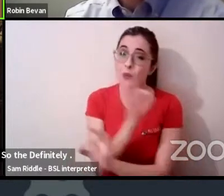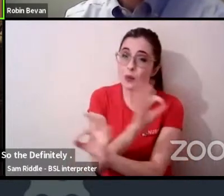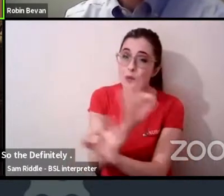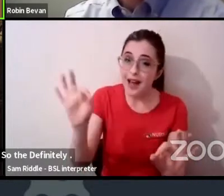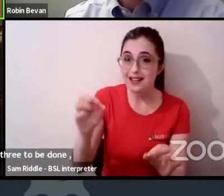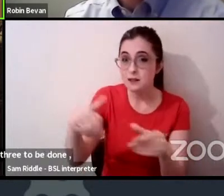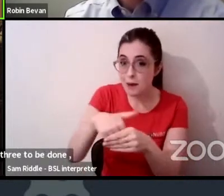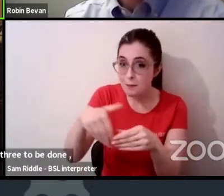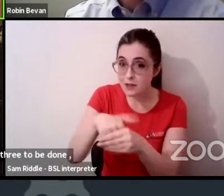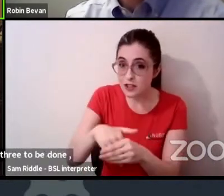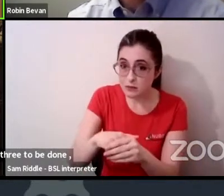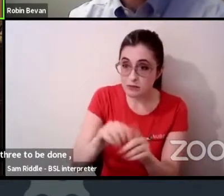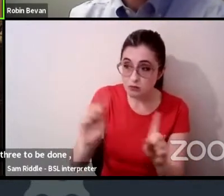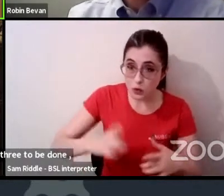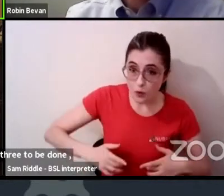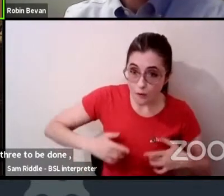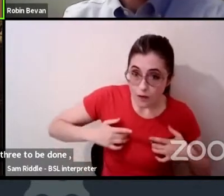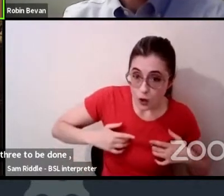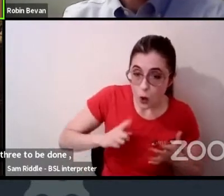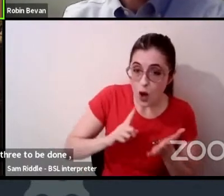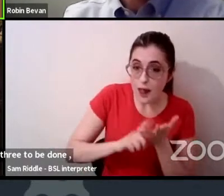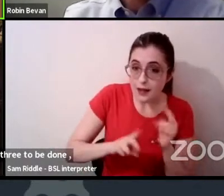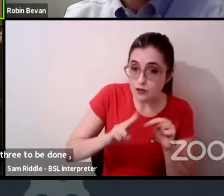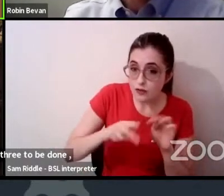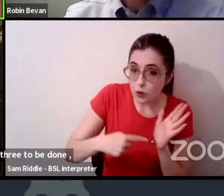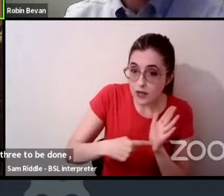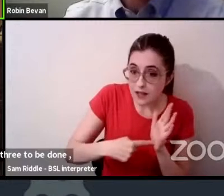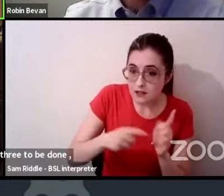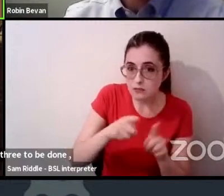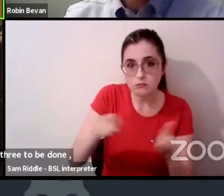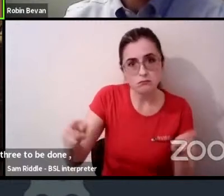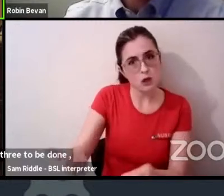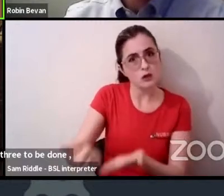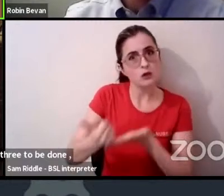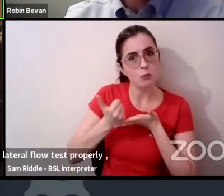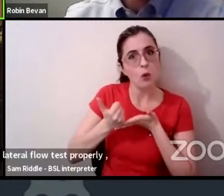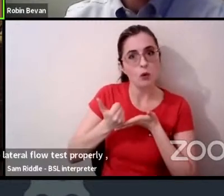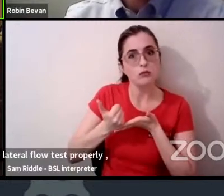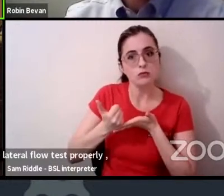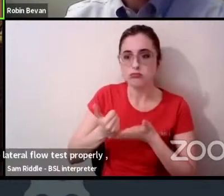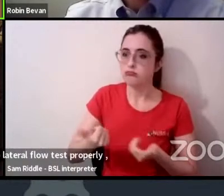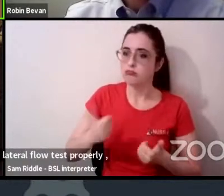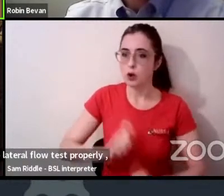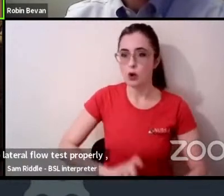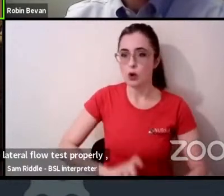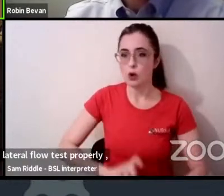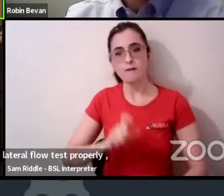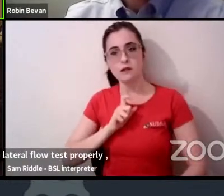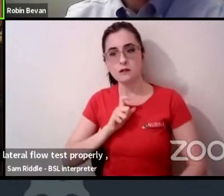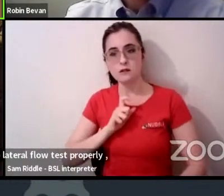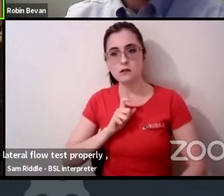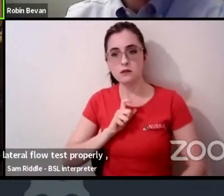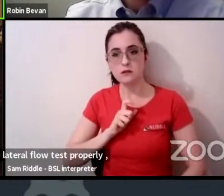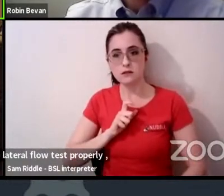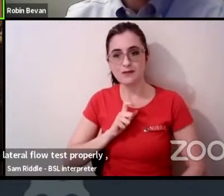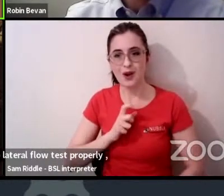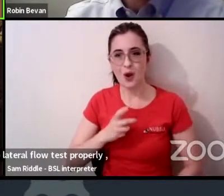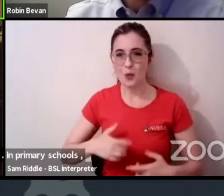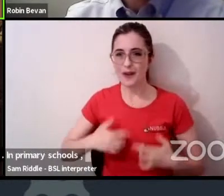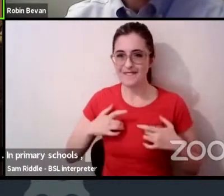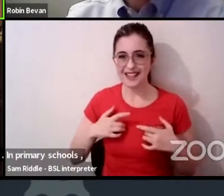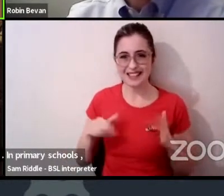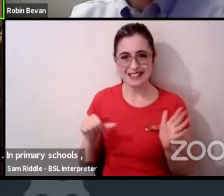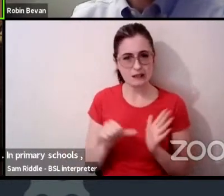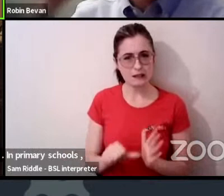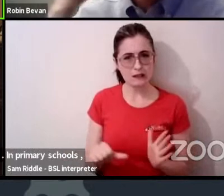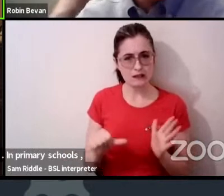supportive of the lateral flow tests. And so that's something that gives members more confidence. We think they are problematic. We think